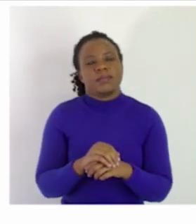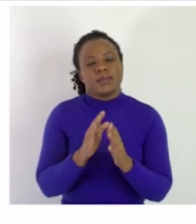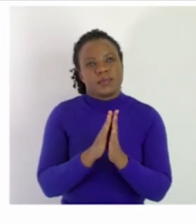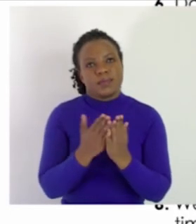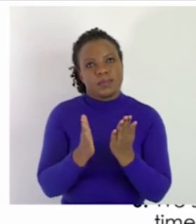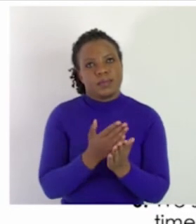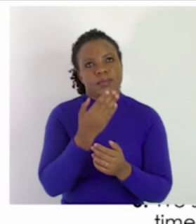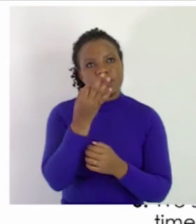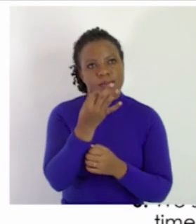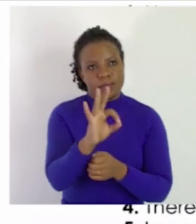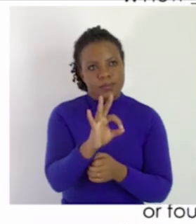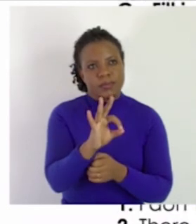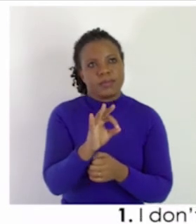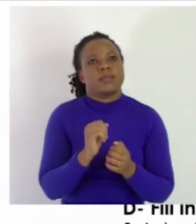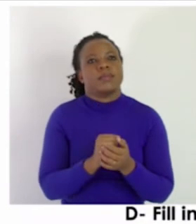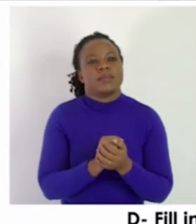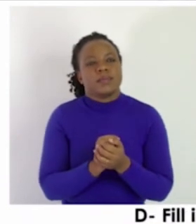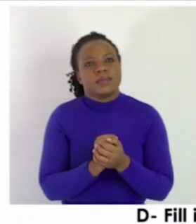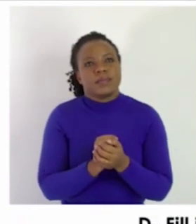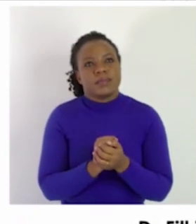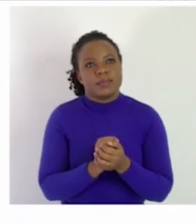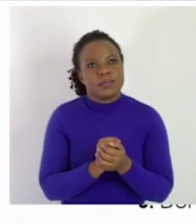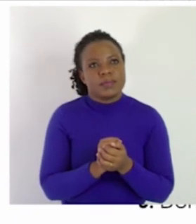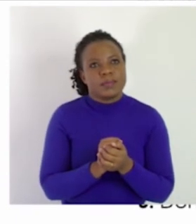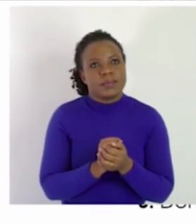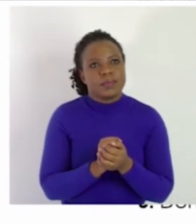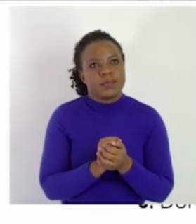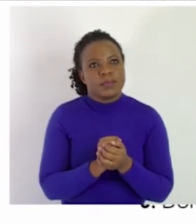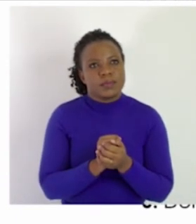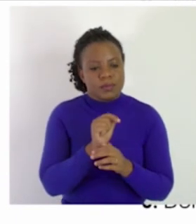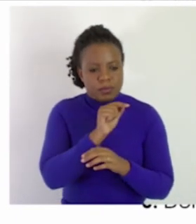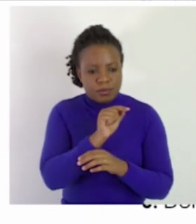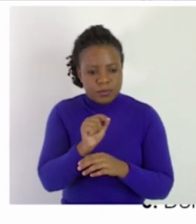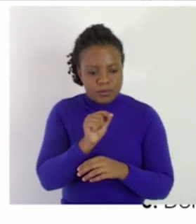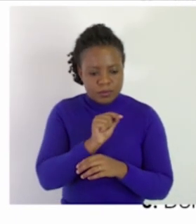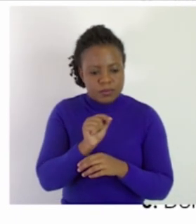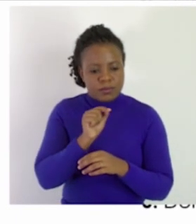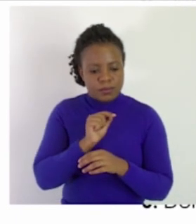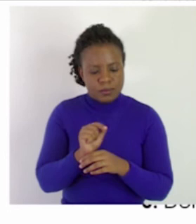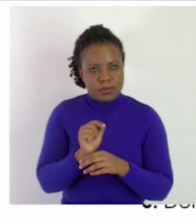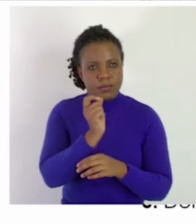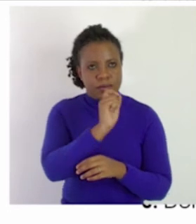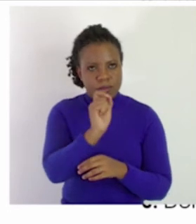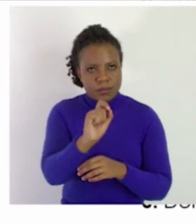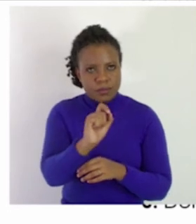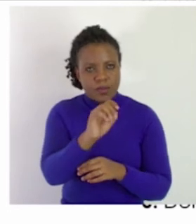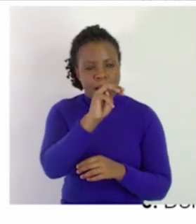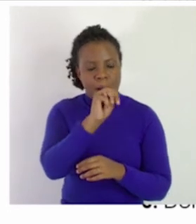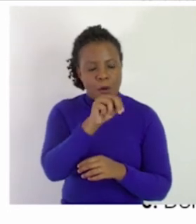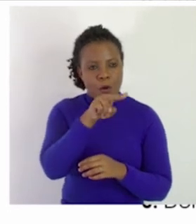C, which says, fill in the blanks with